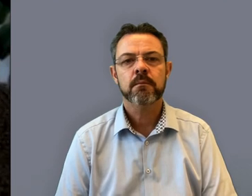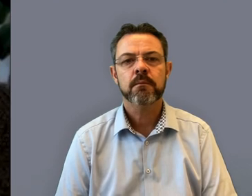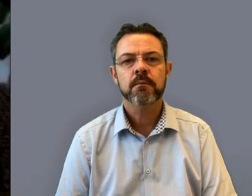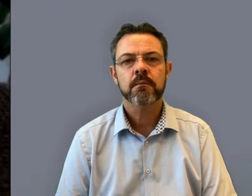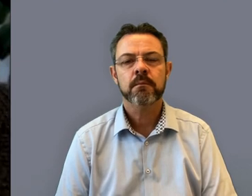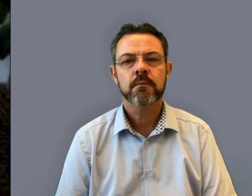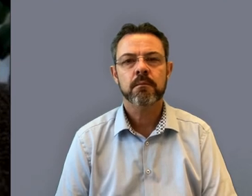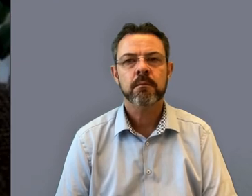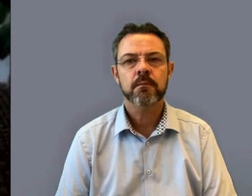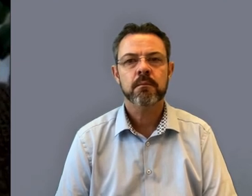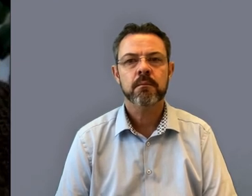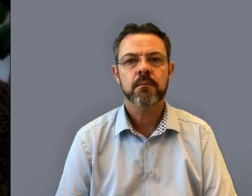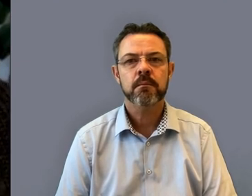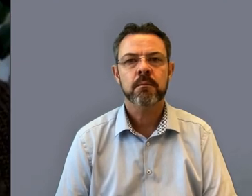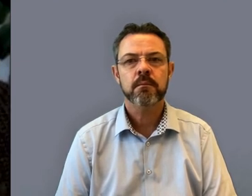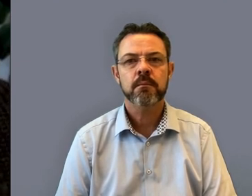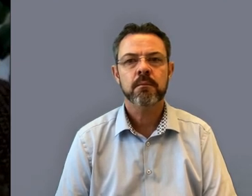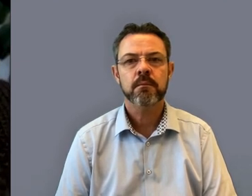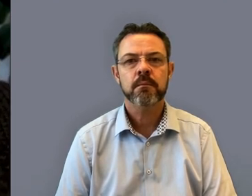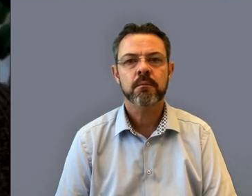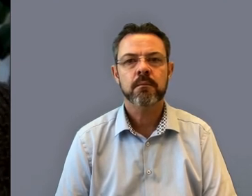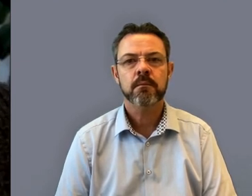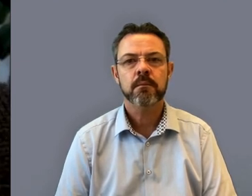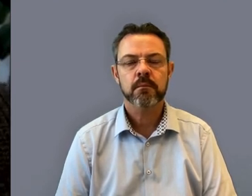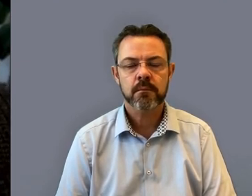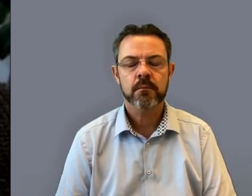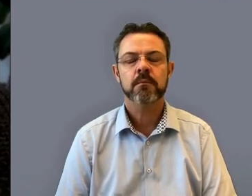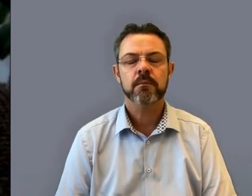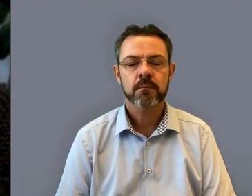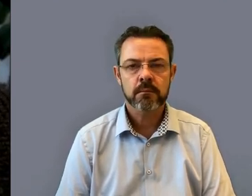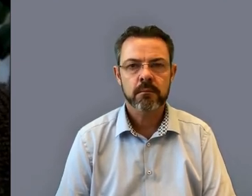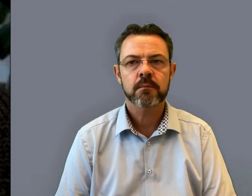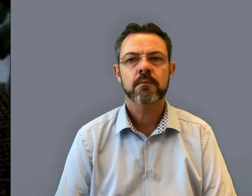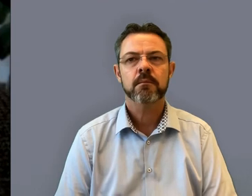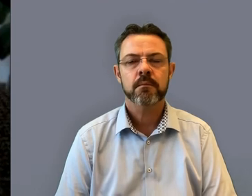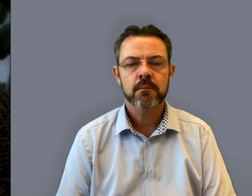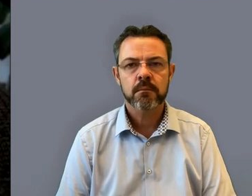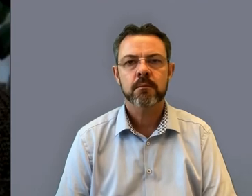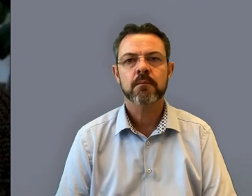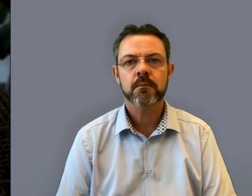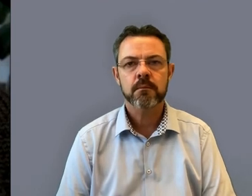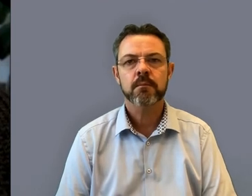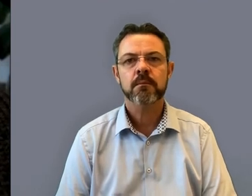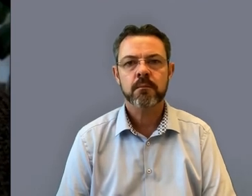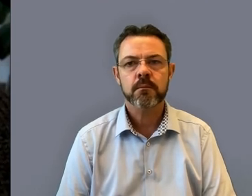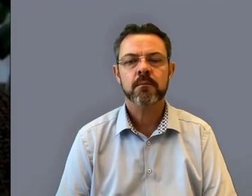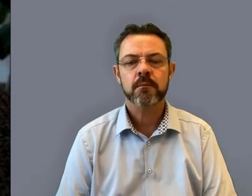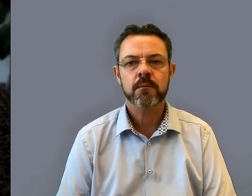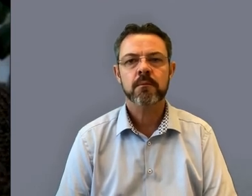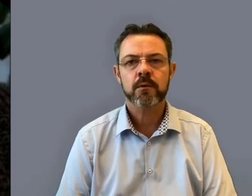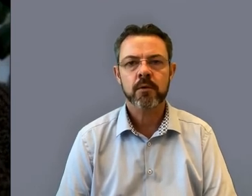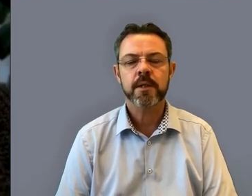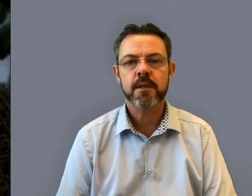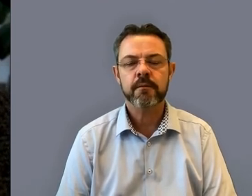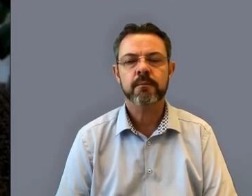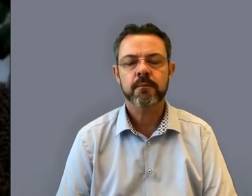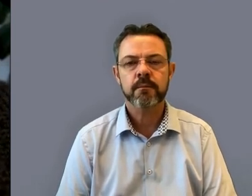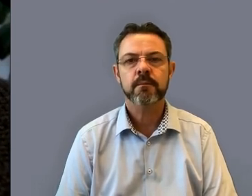own some of the vehicles, but we also know how to subcontract to, and we also have different operators.